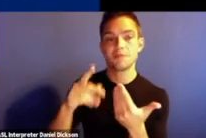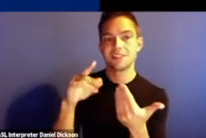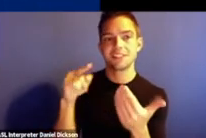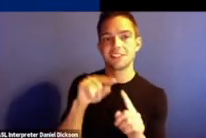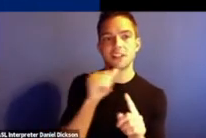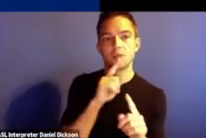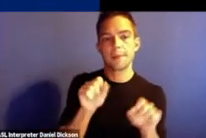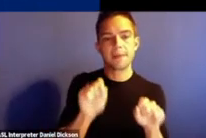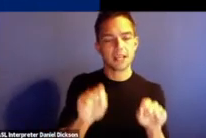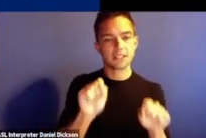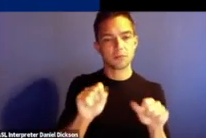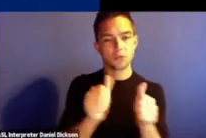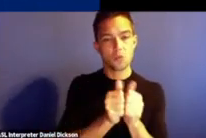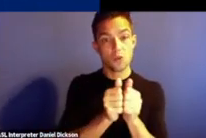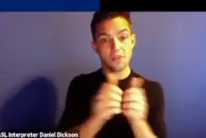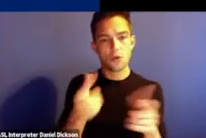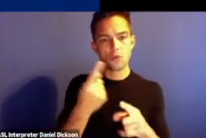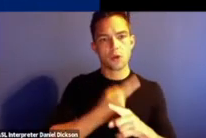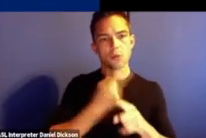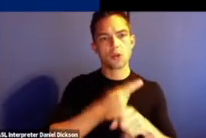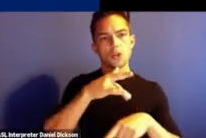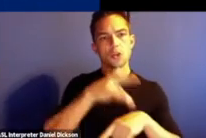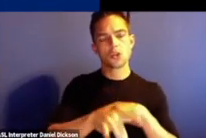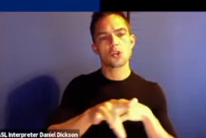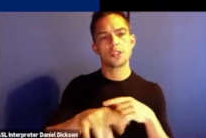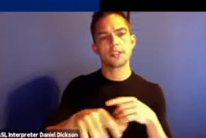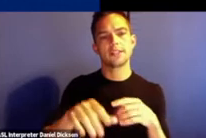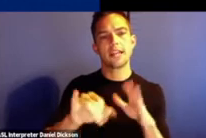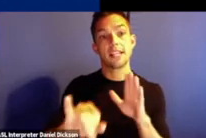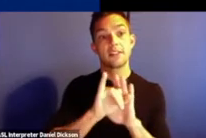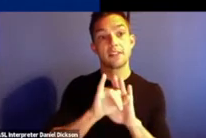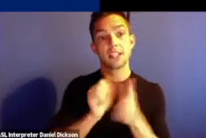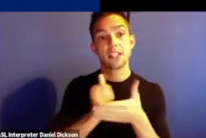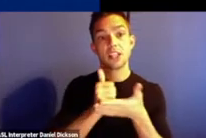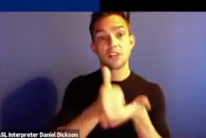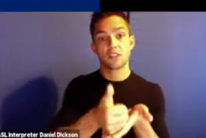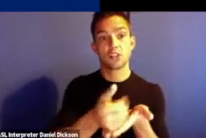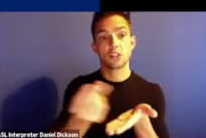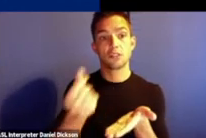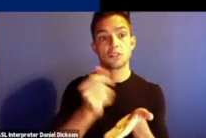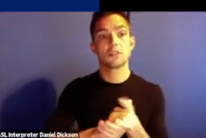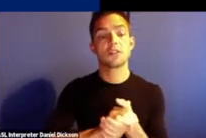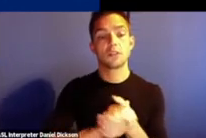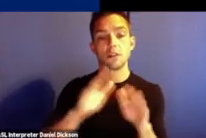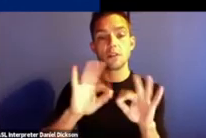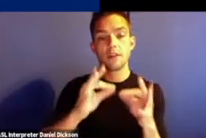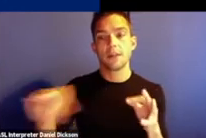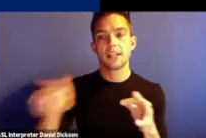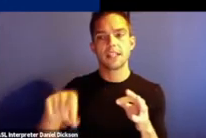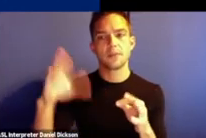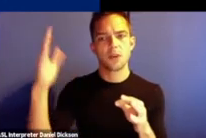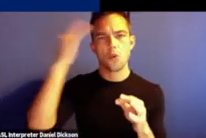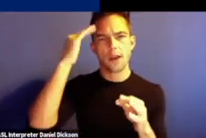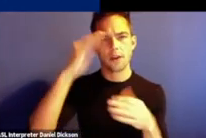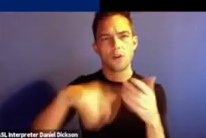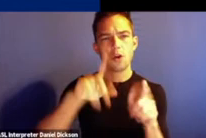not possible without proper early identification and intervention. Families really need to be aware of all